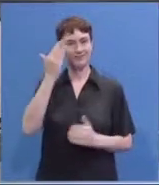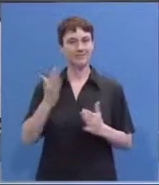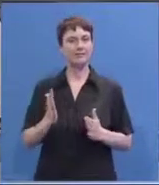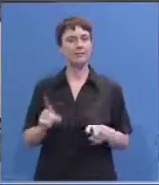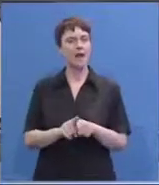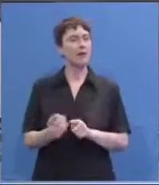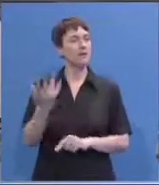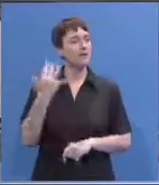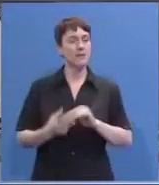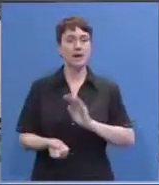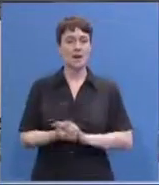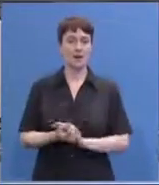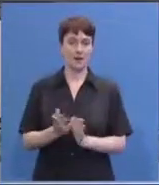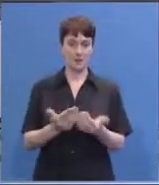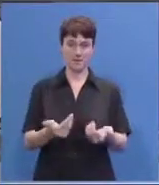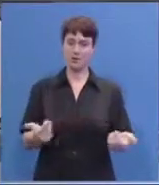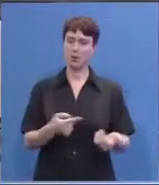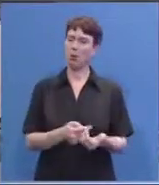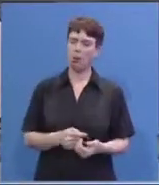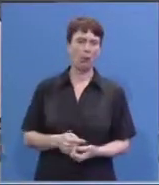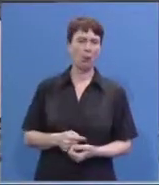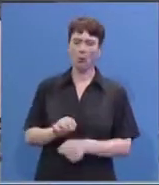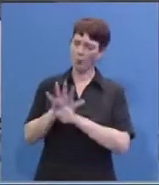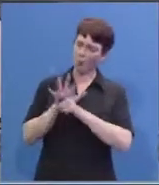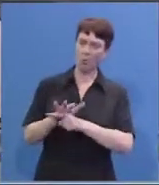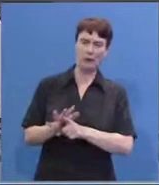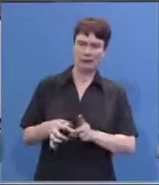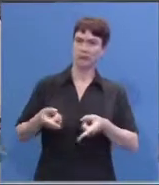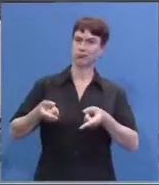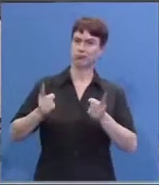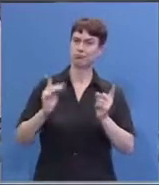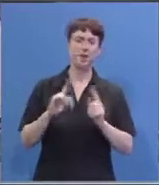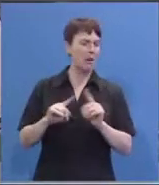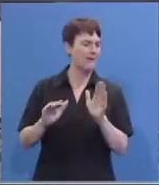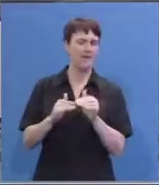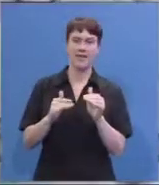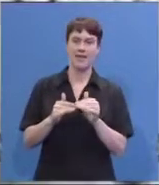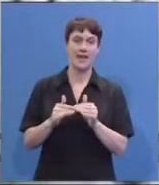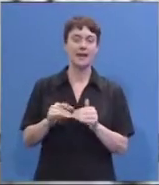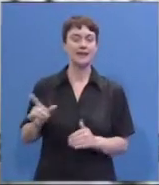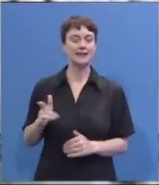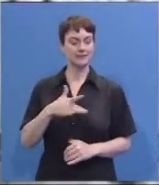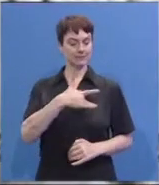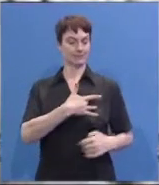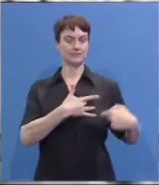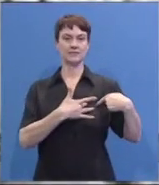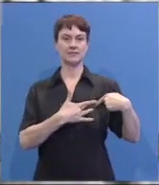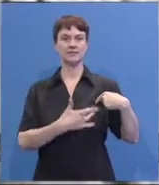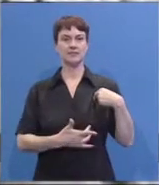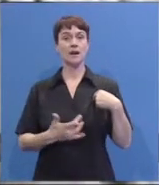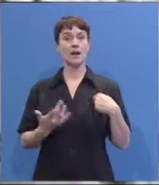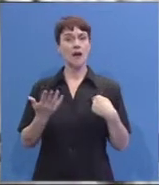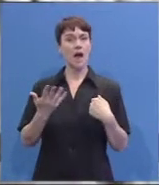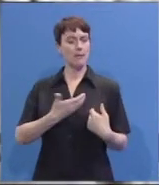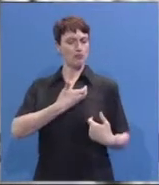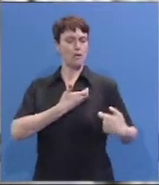South Africa, the oppression, the injustice that was meted out, the instinct and the instinctive reaction was to act on the